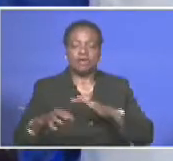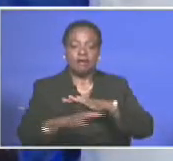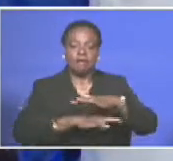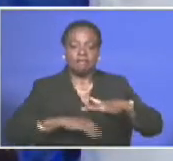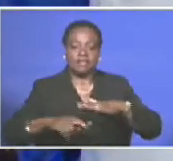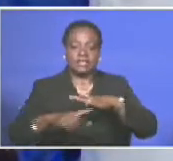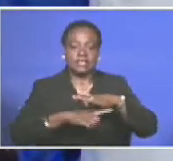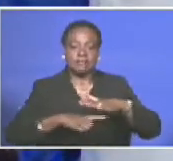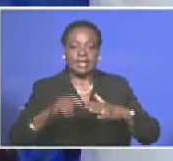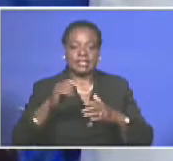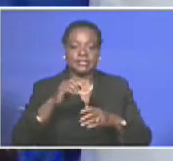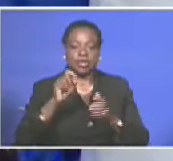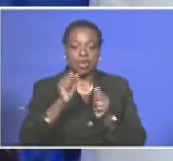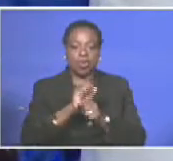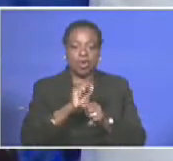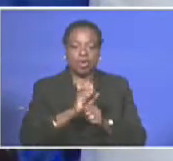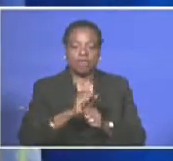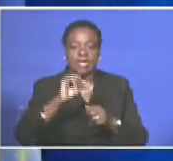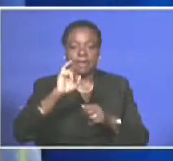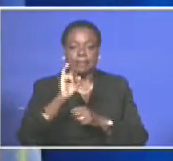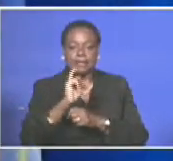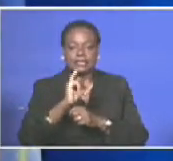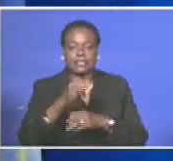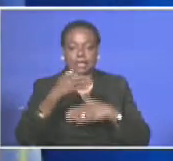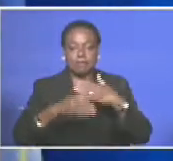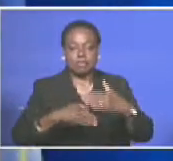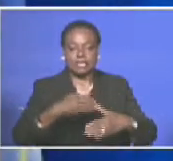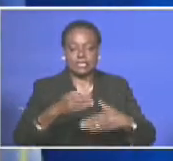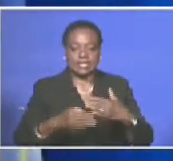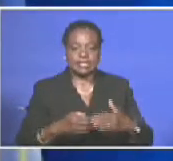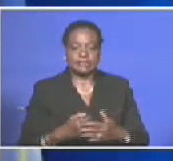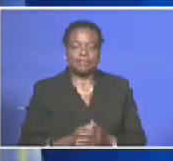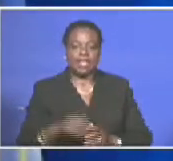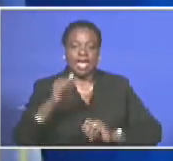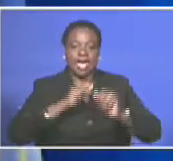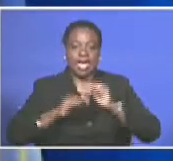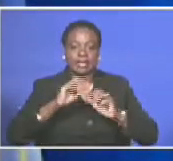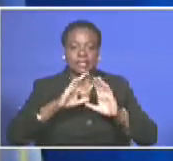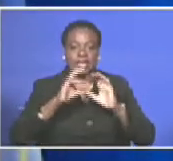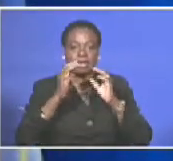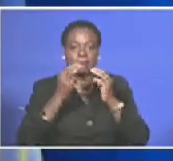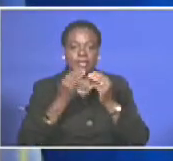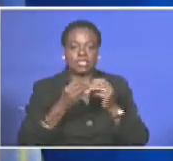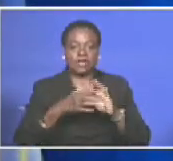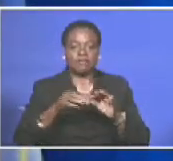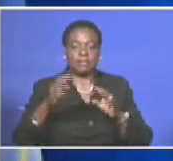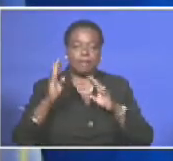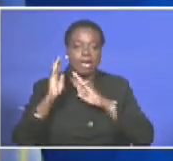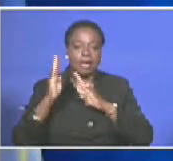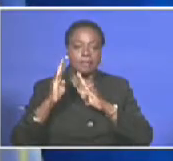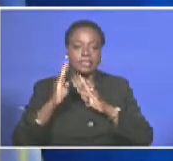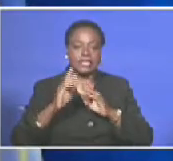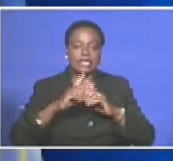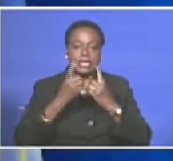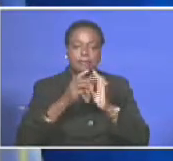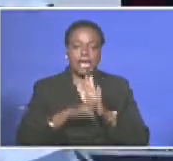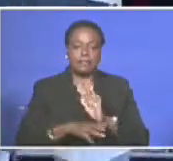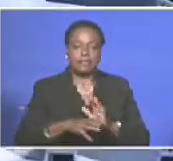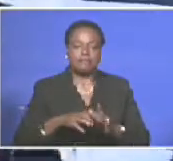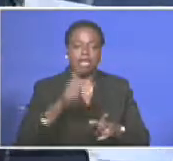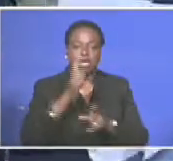of the implementation process. Meanwhile, Acting Commissioner of the Bahamas Department of Corrections, Charles